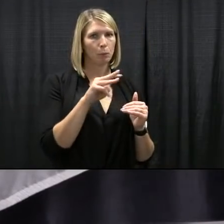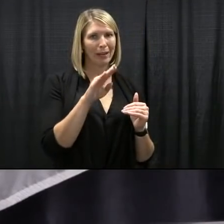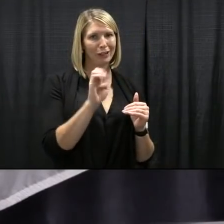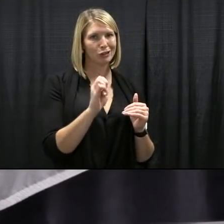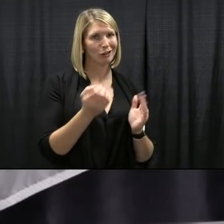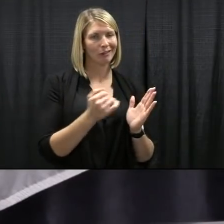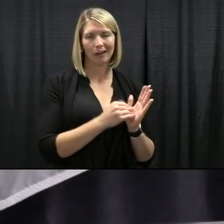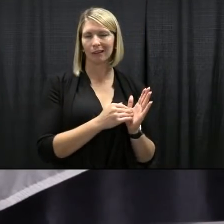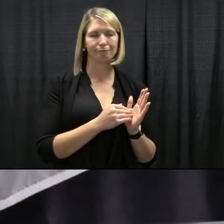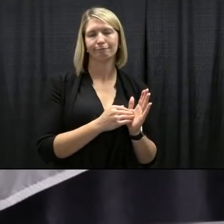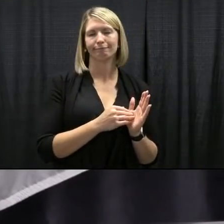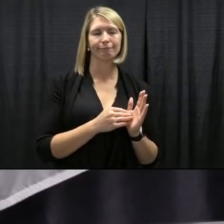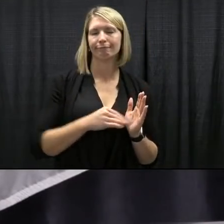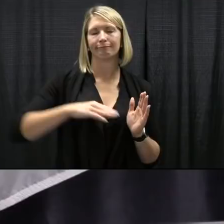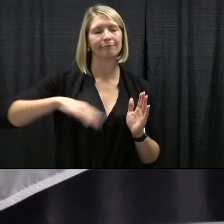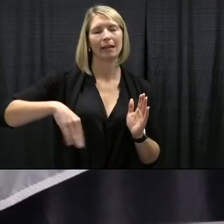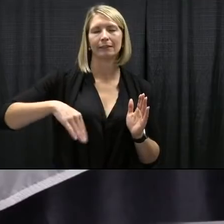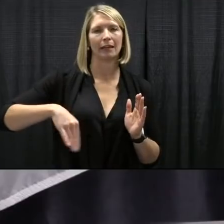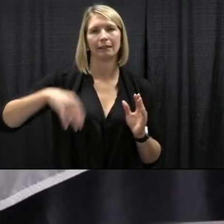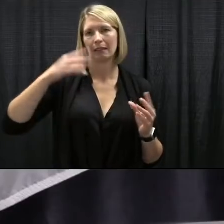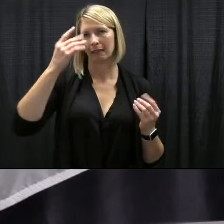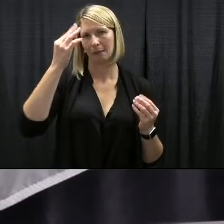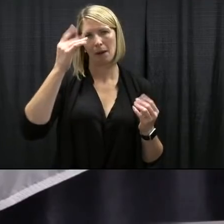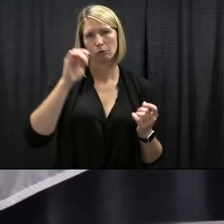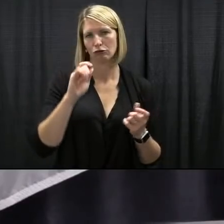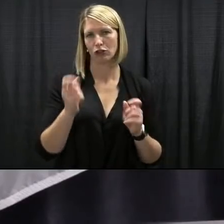and the advances that have been made recently.